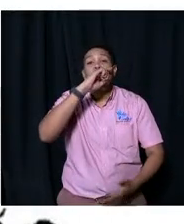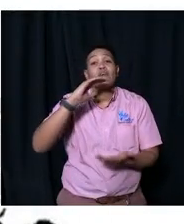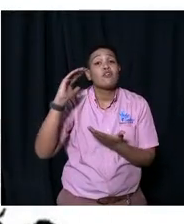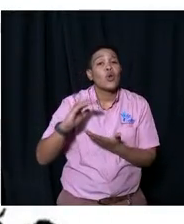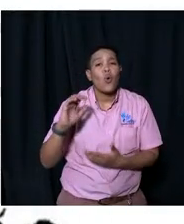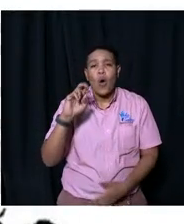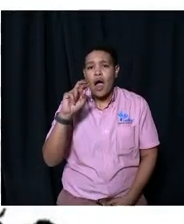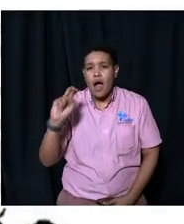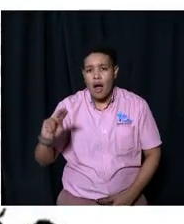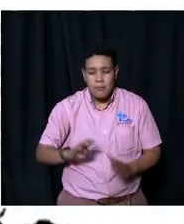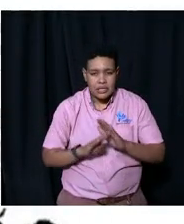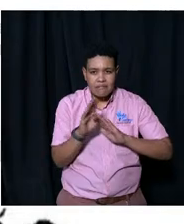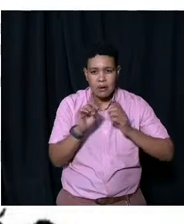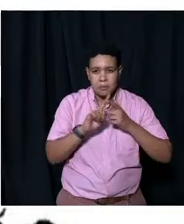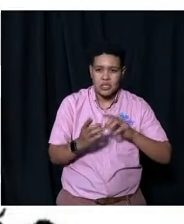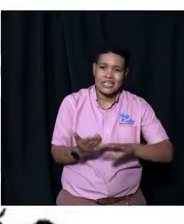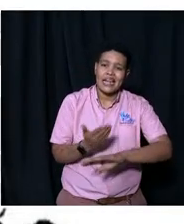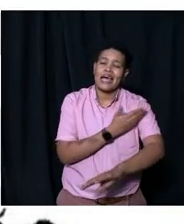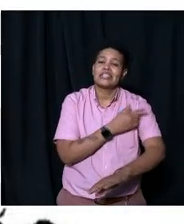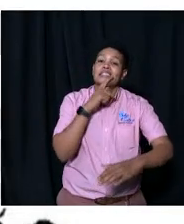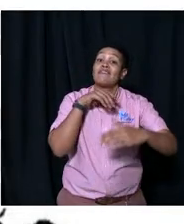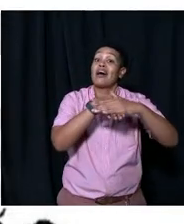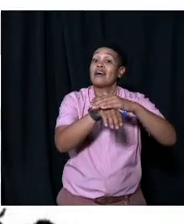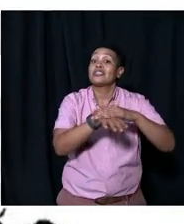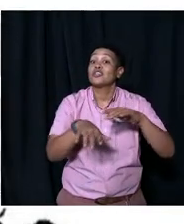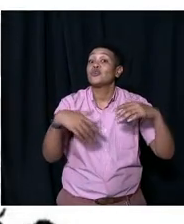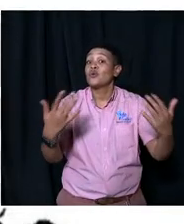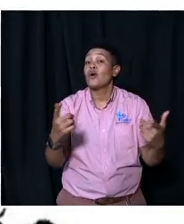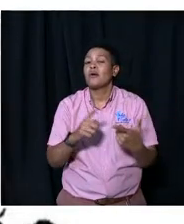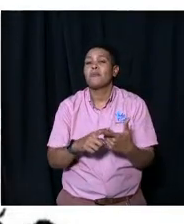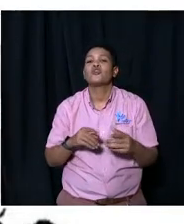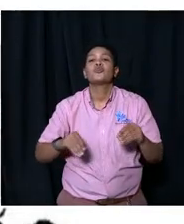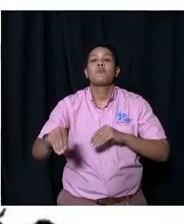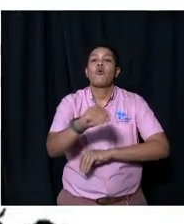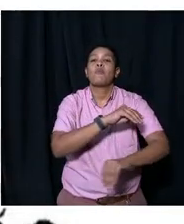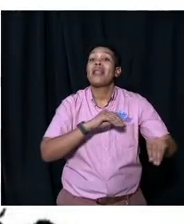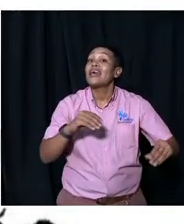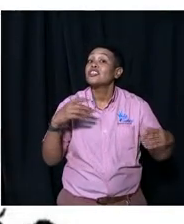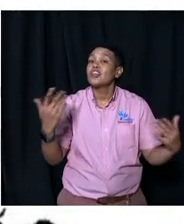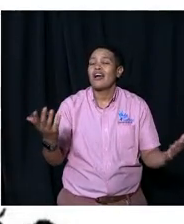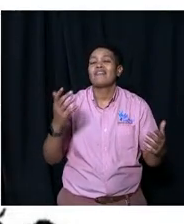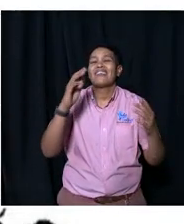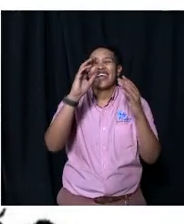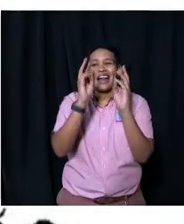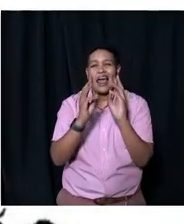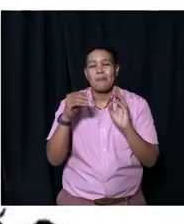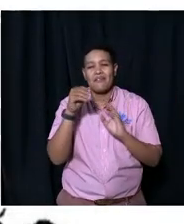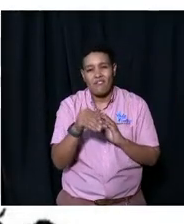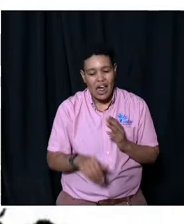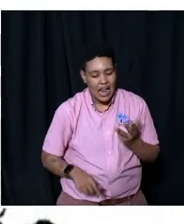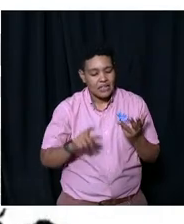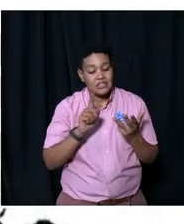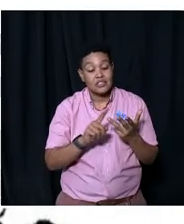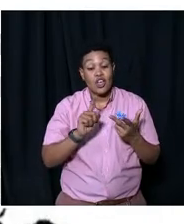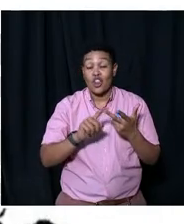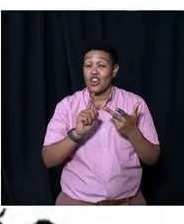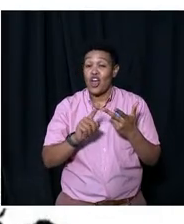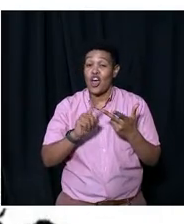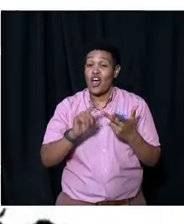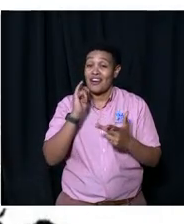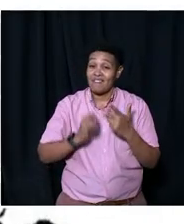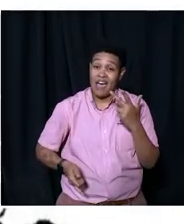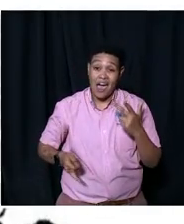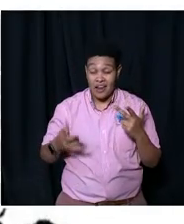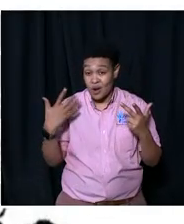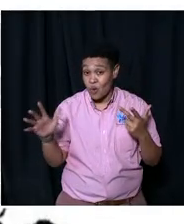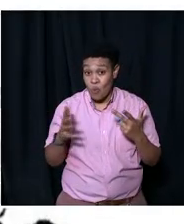carbon development and enhancement of access to and mobilization of climate finance. And the third and final goal